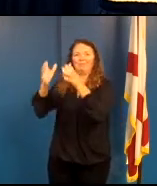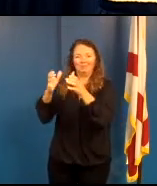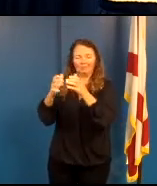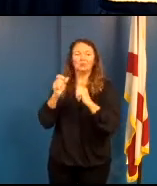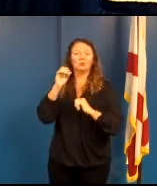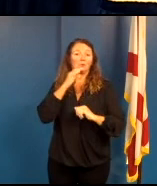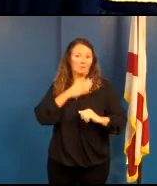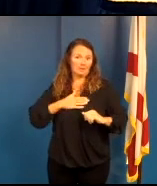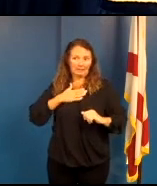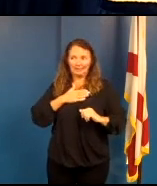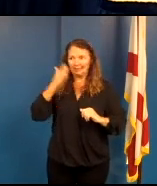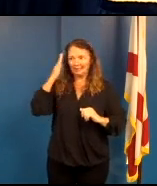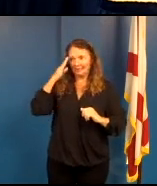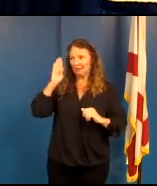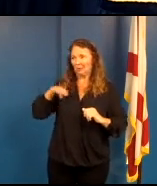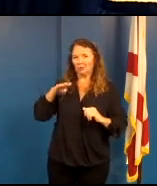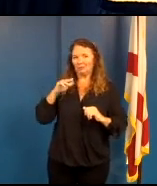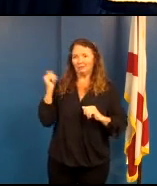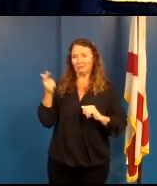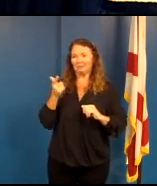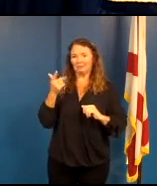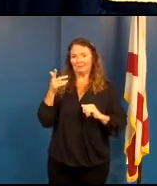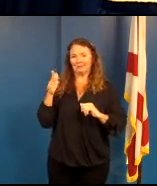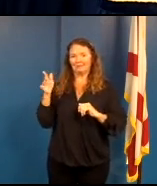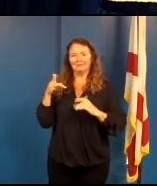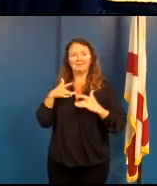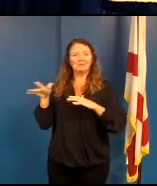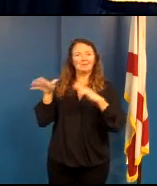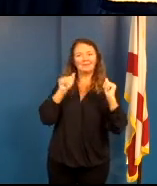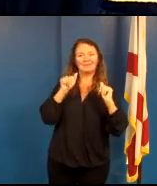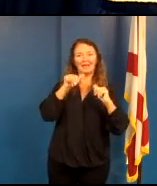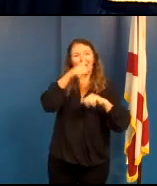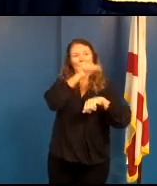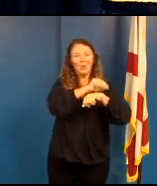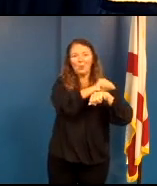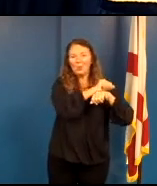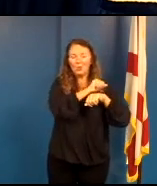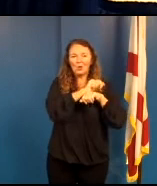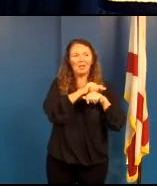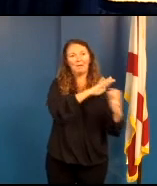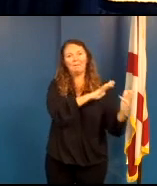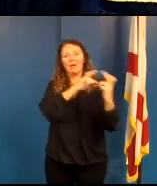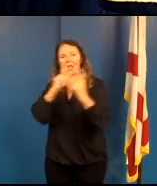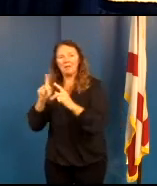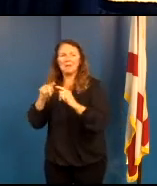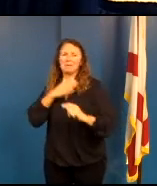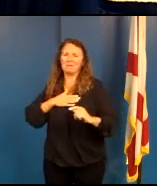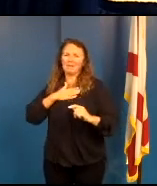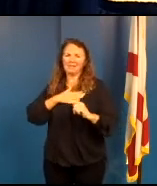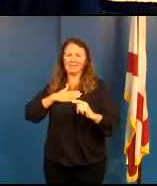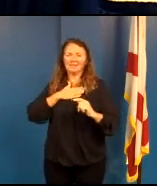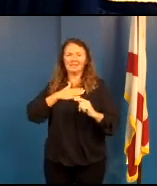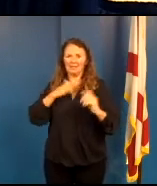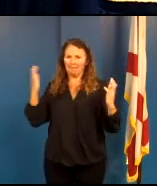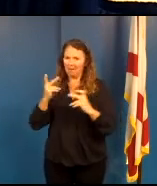if I know we all might leave to go do some other work and then come back. And so please just, we